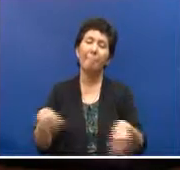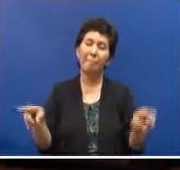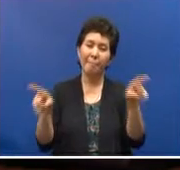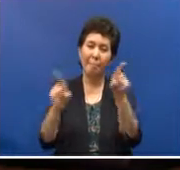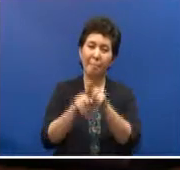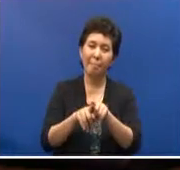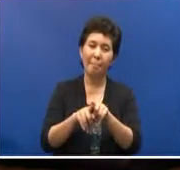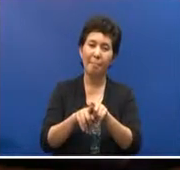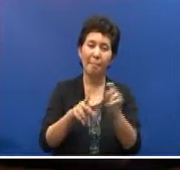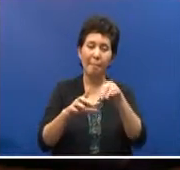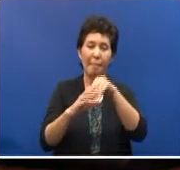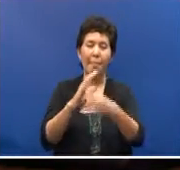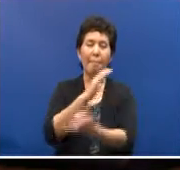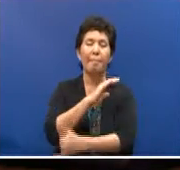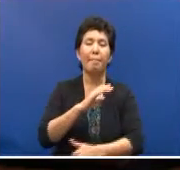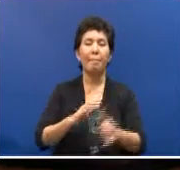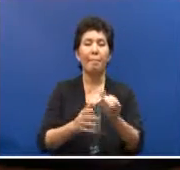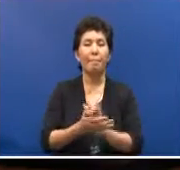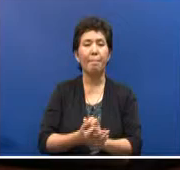through hearsay. Okay,